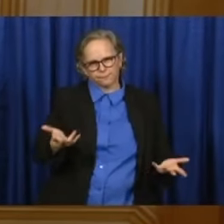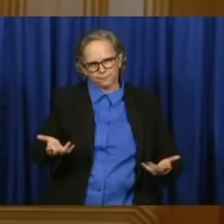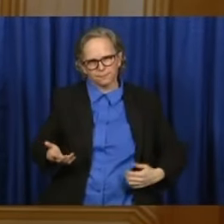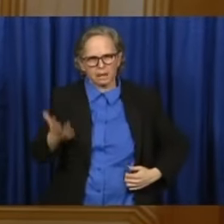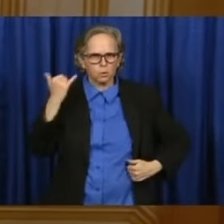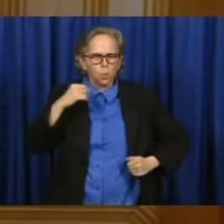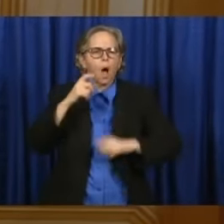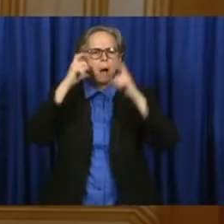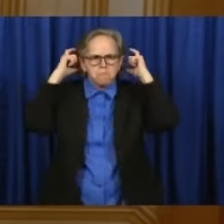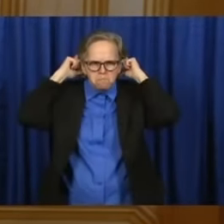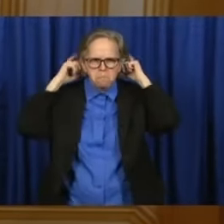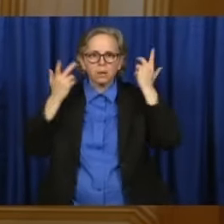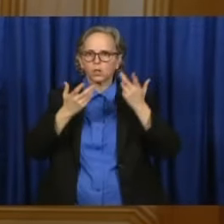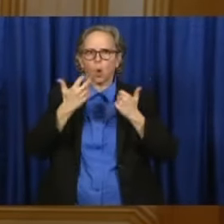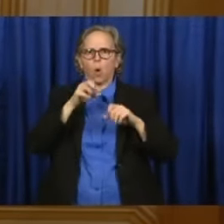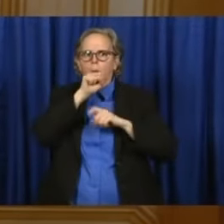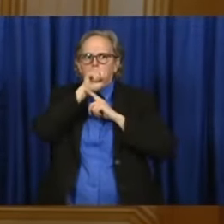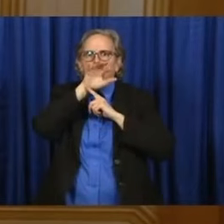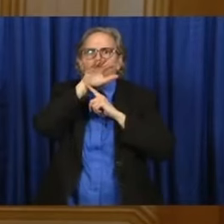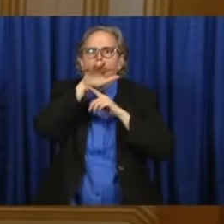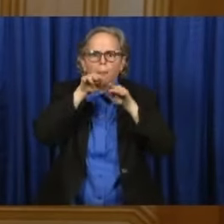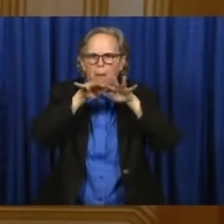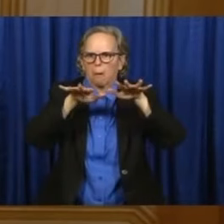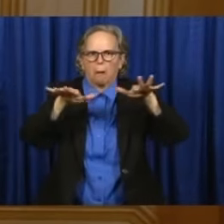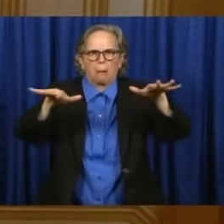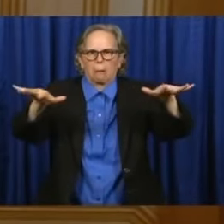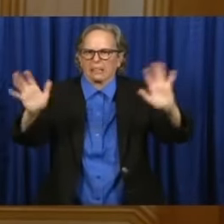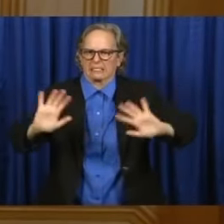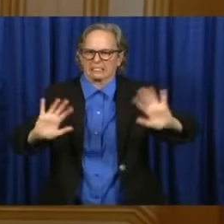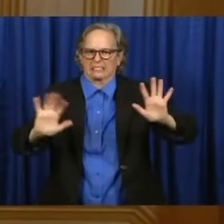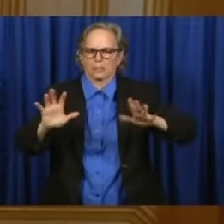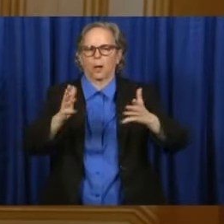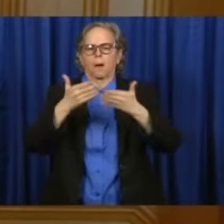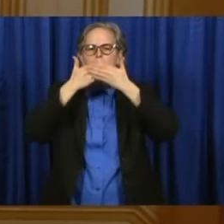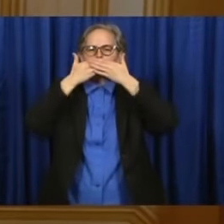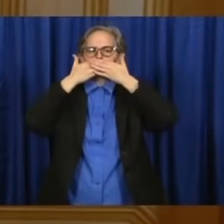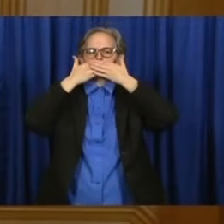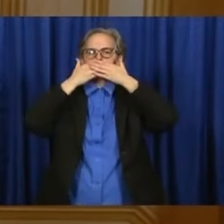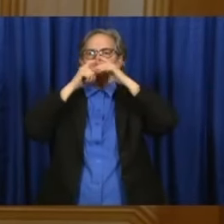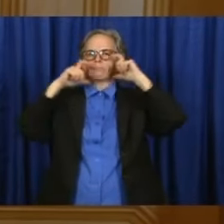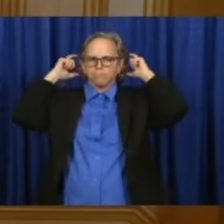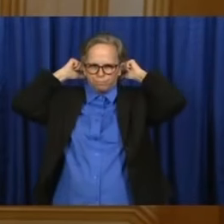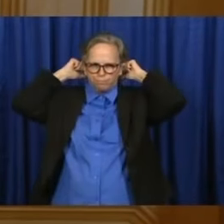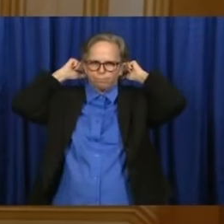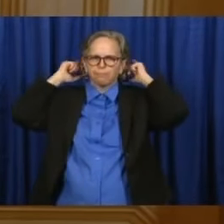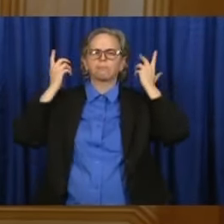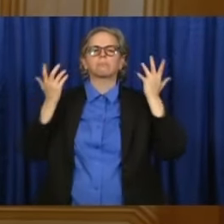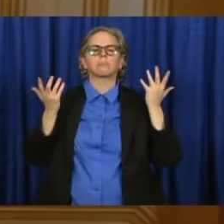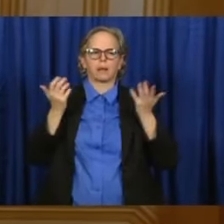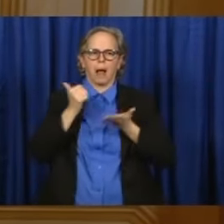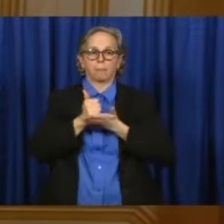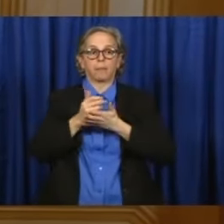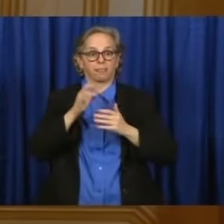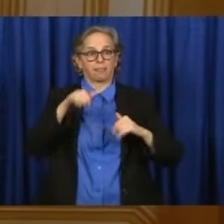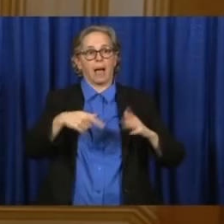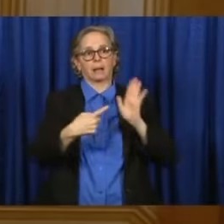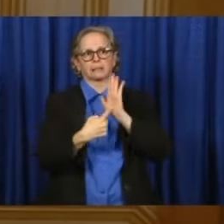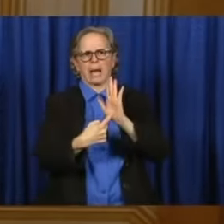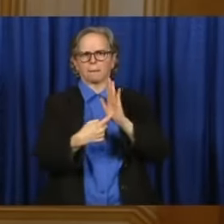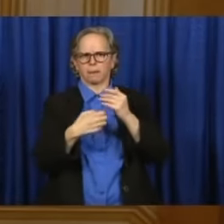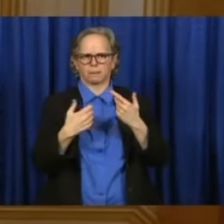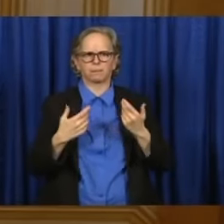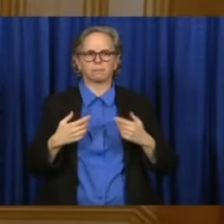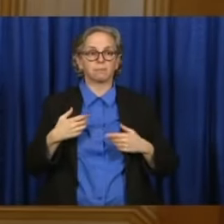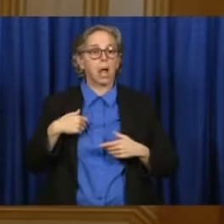we might spit something out, stops that from going out. They're masked like these, and I know many people are